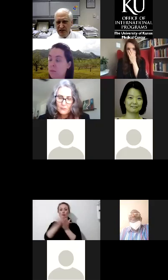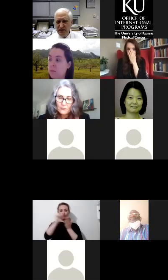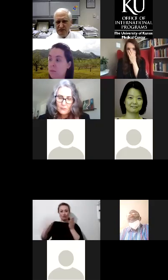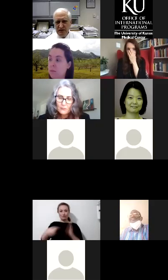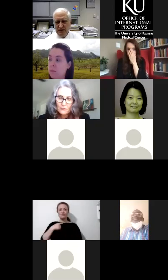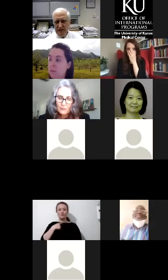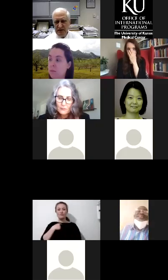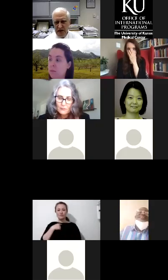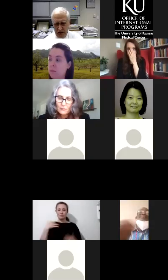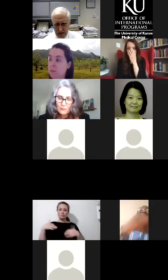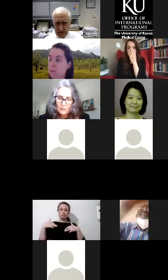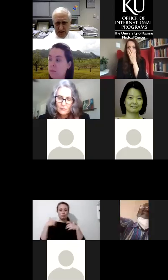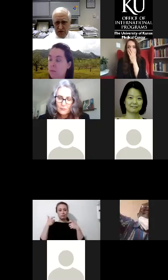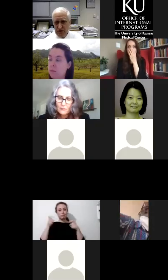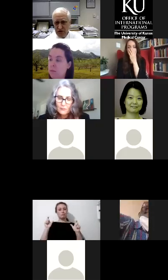giant cell